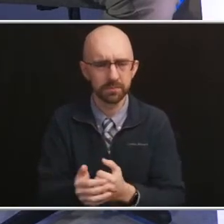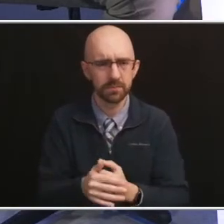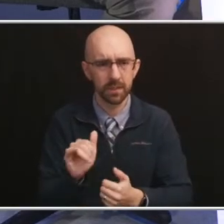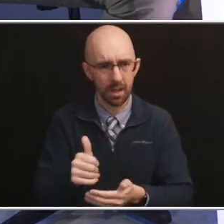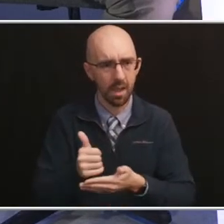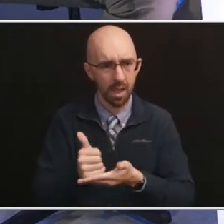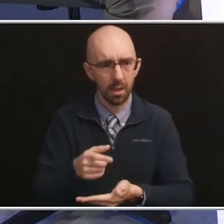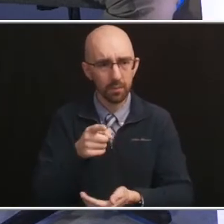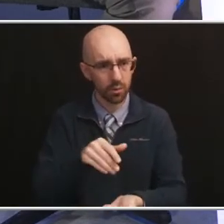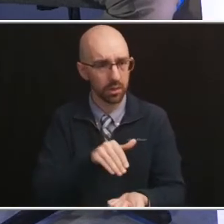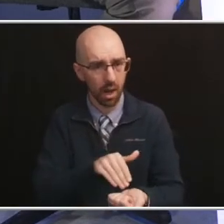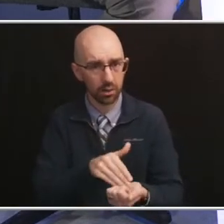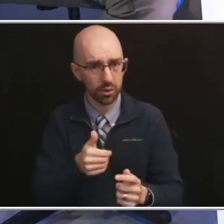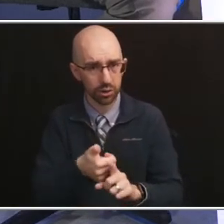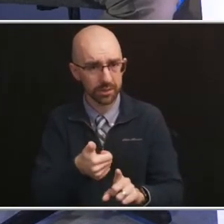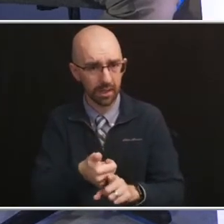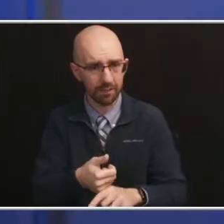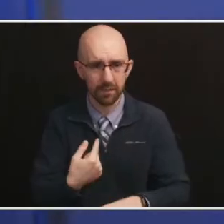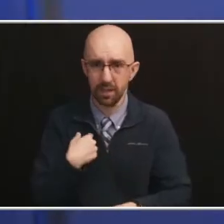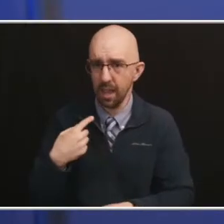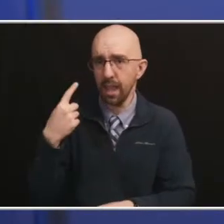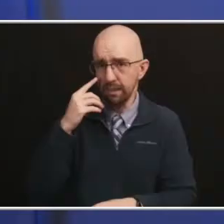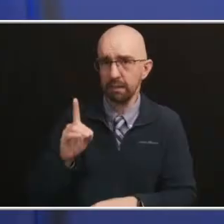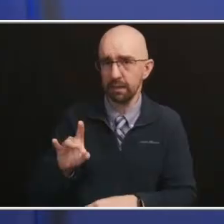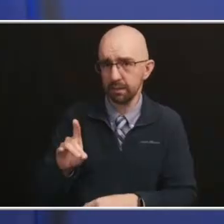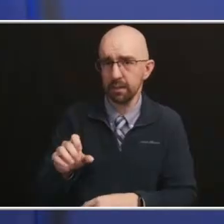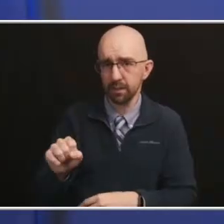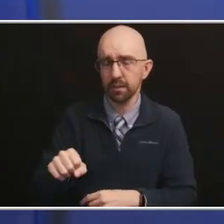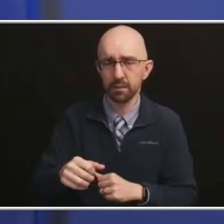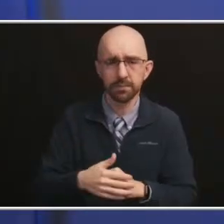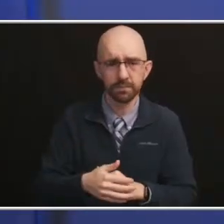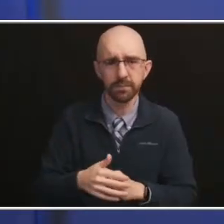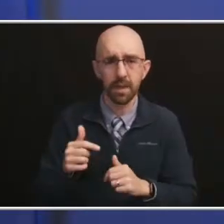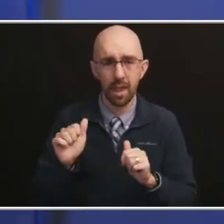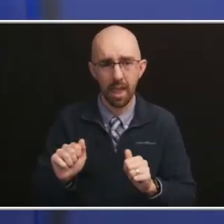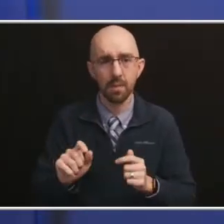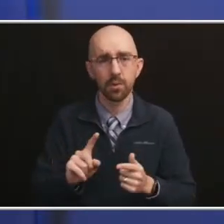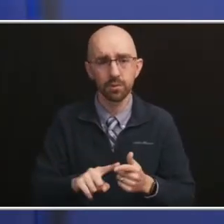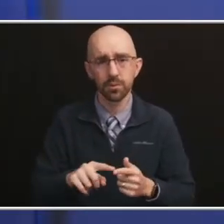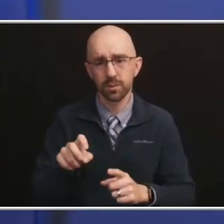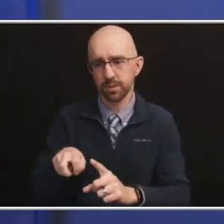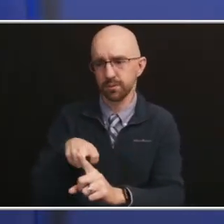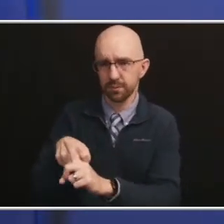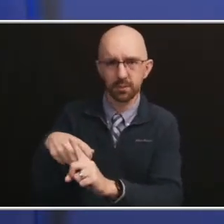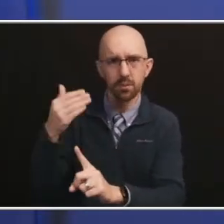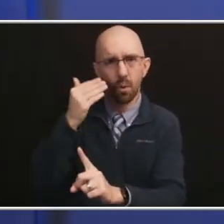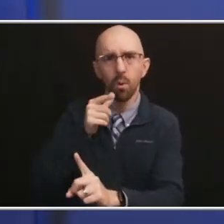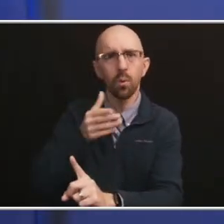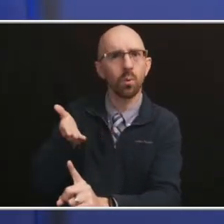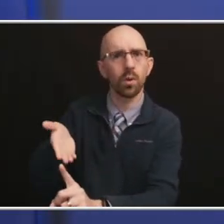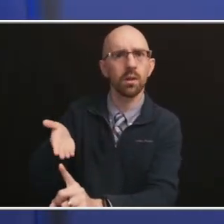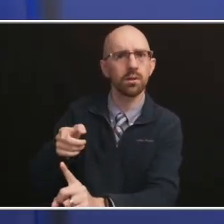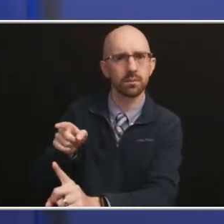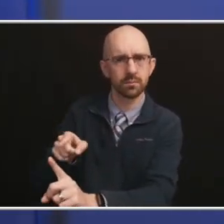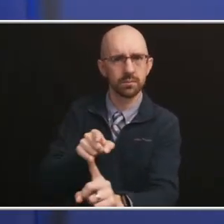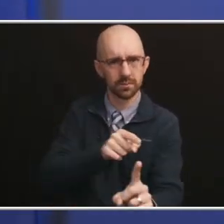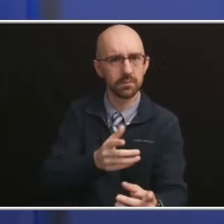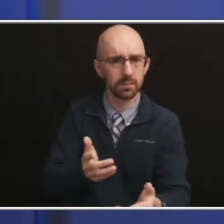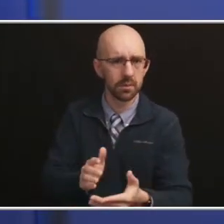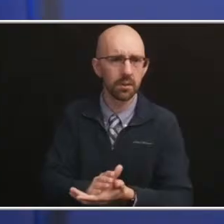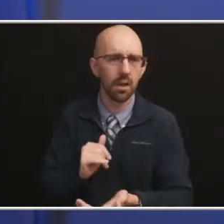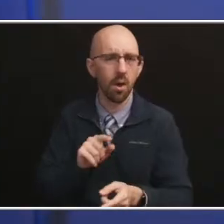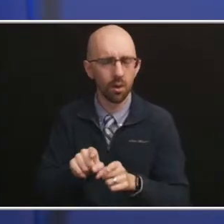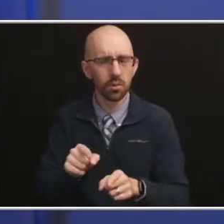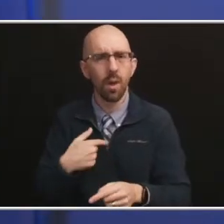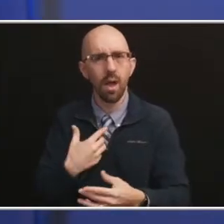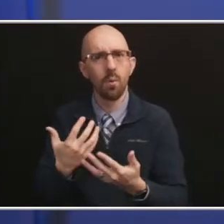doctor? I do think it did. Yeah. I knew who to go to. Yeah. I also, I wanted help.